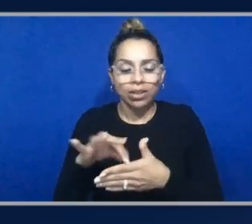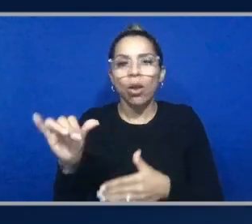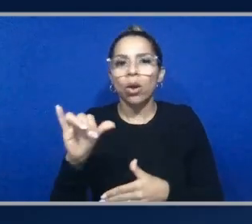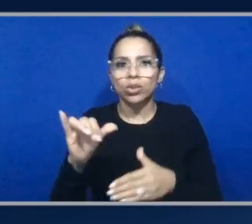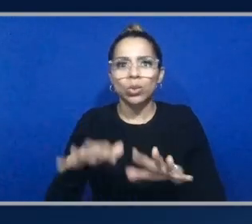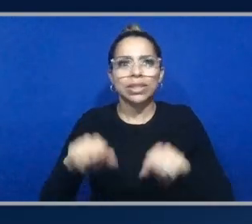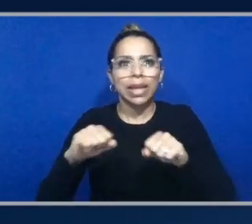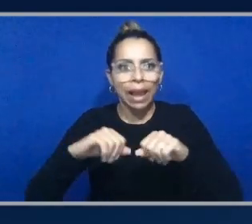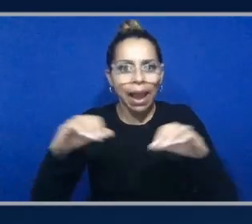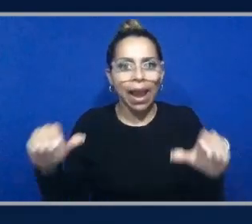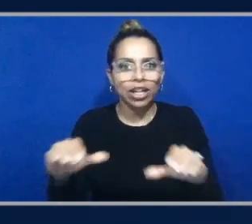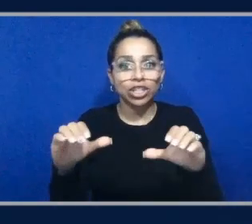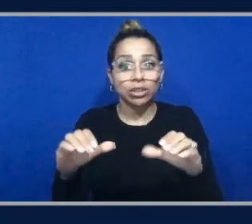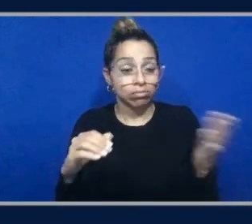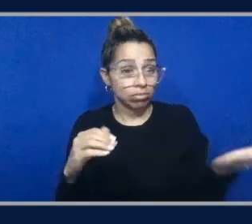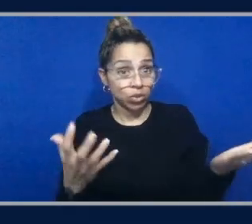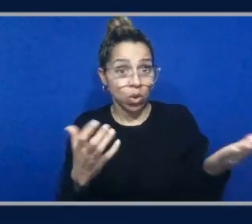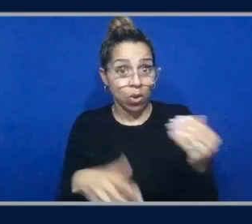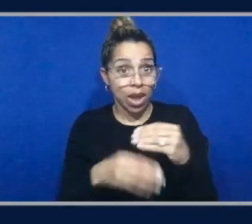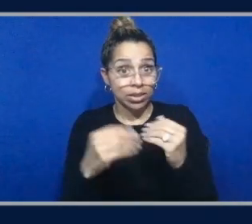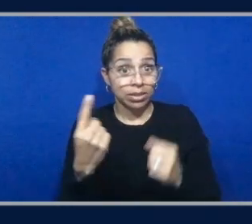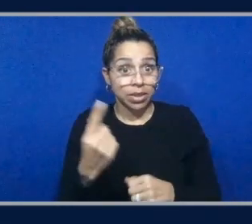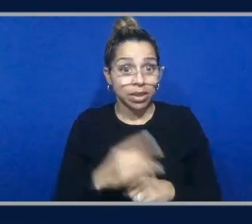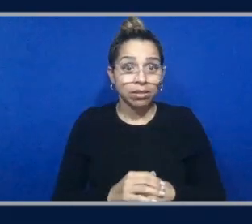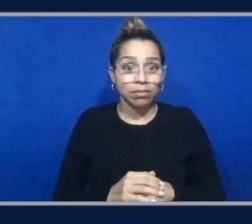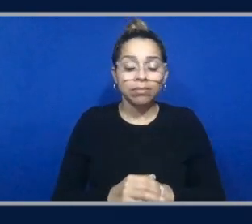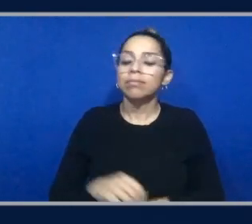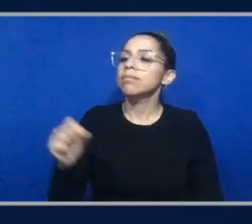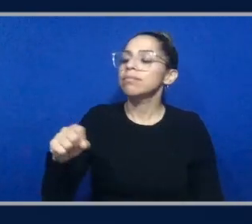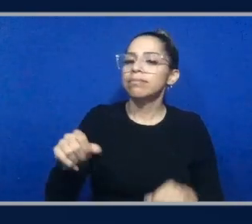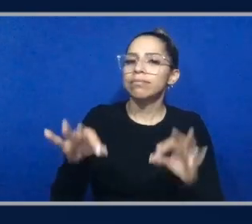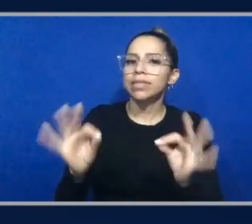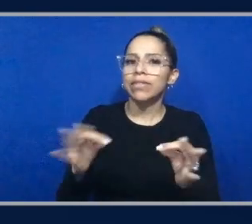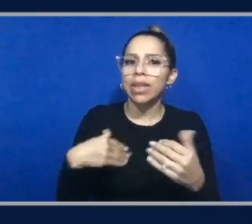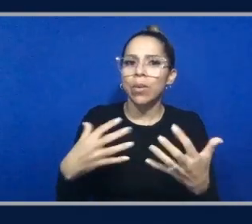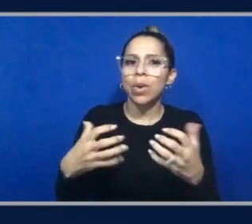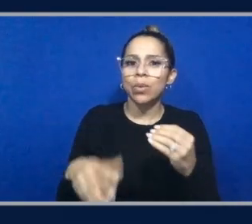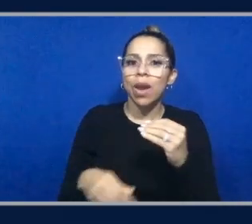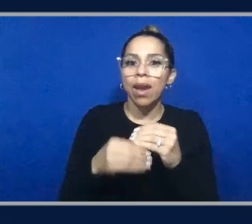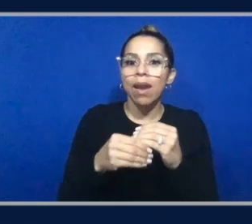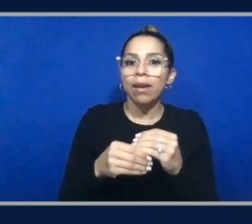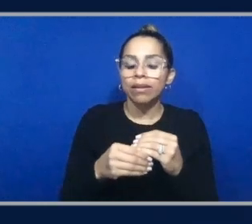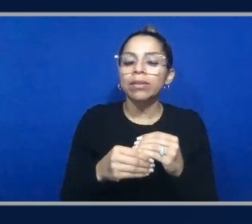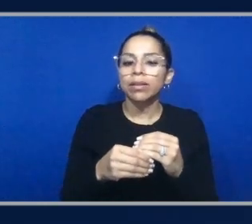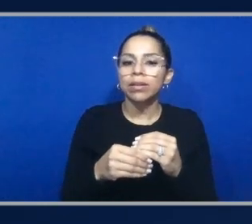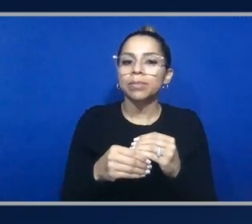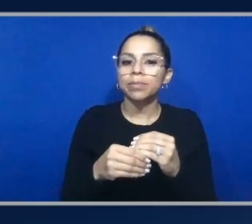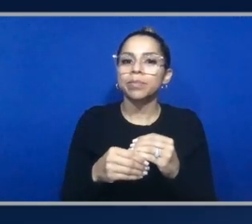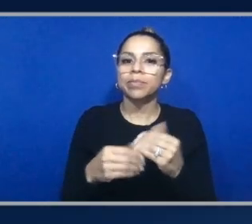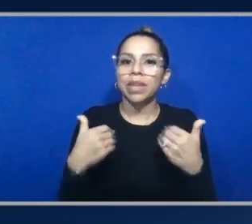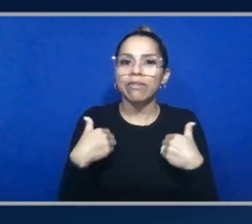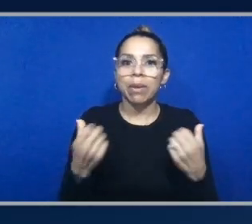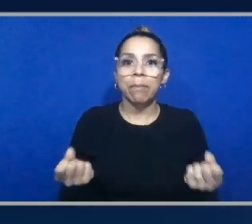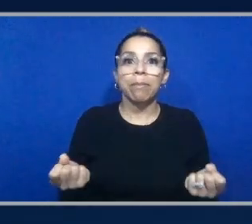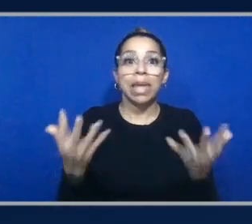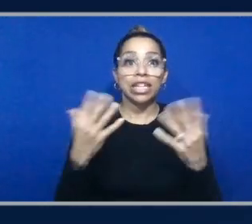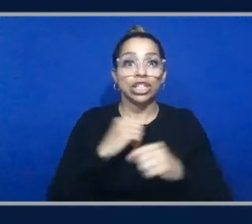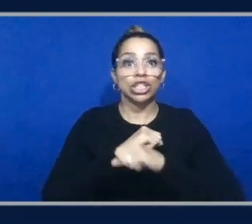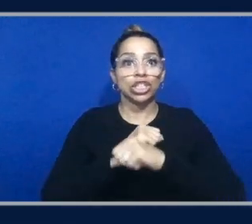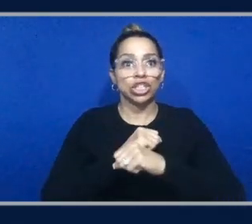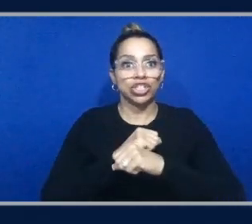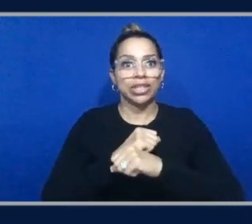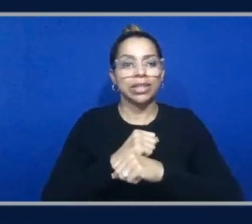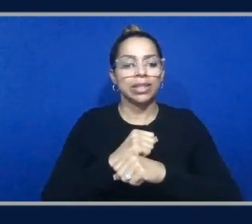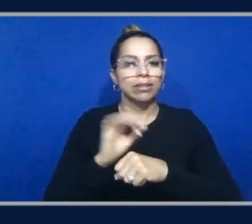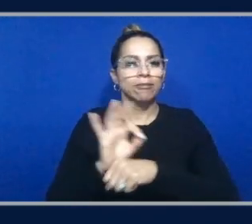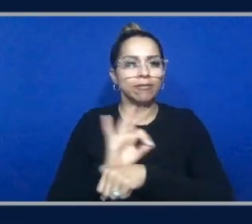add anything? Maybe I missed? Yeah, absolutely. I would like to add that there are many security features